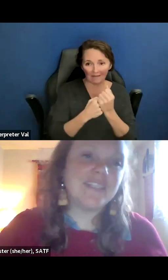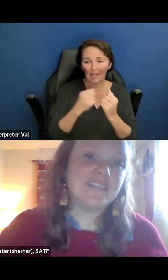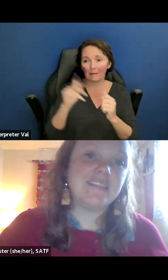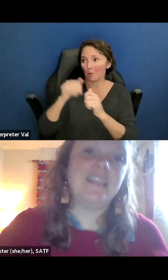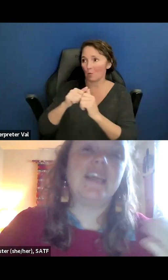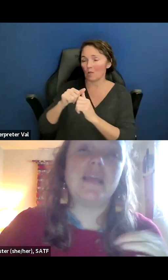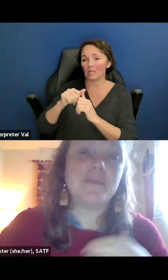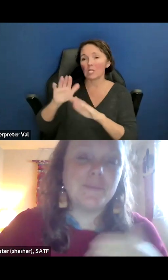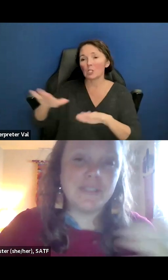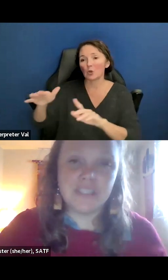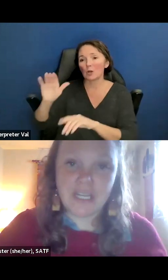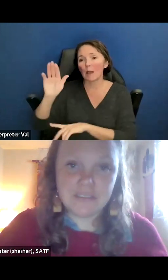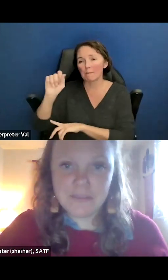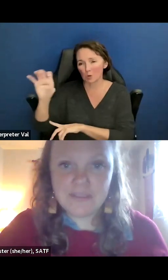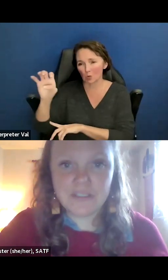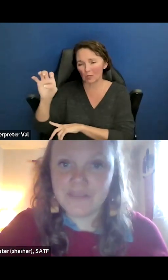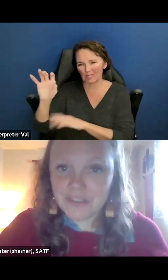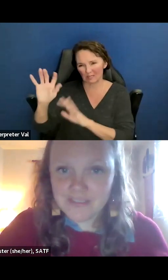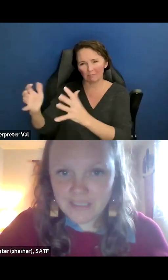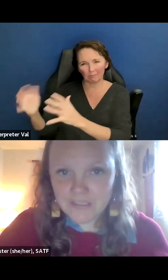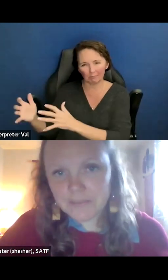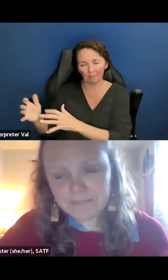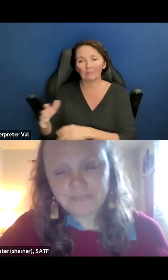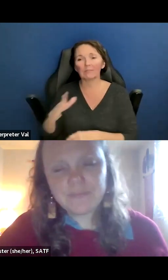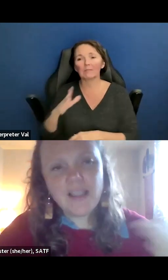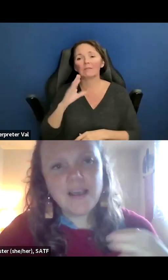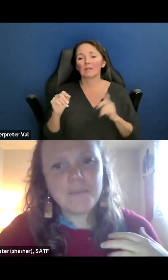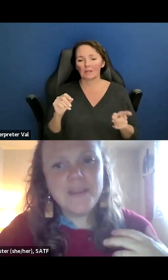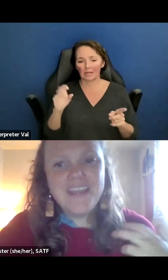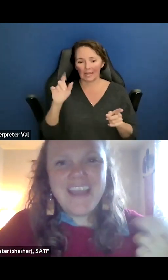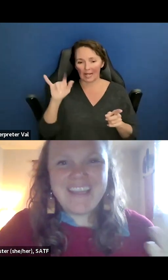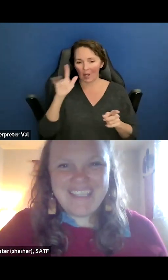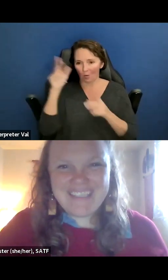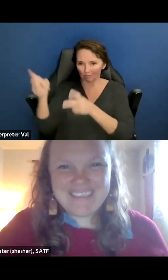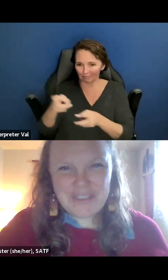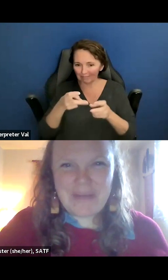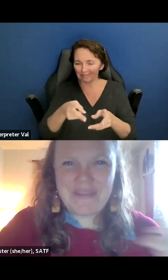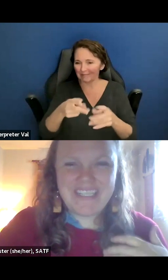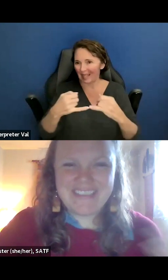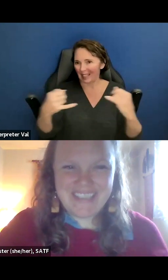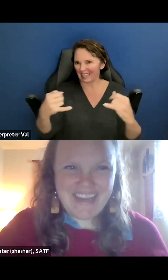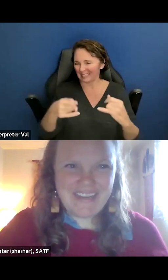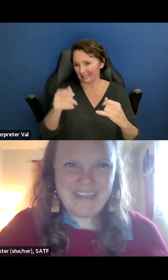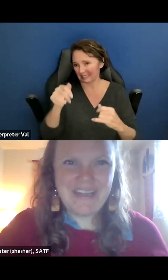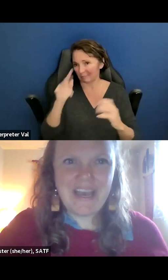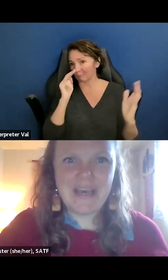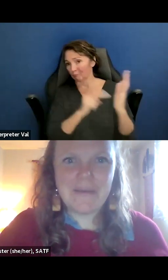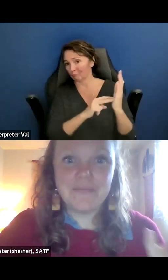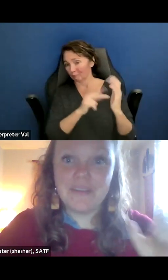confidential advocacy and people in the child abuse intervention sector. And Eli is going to drop the link to